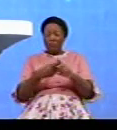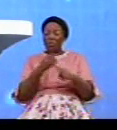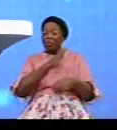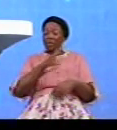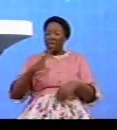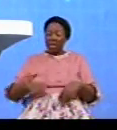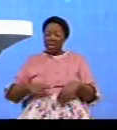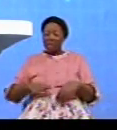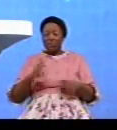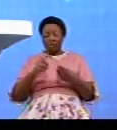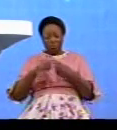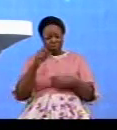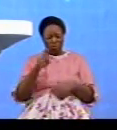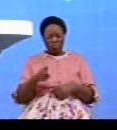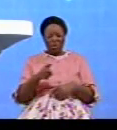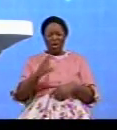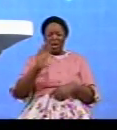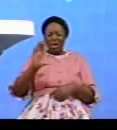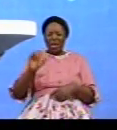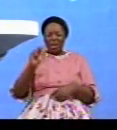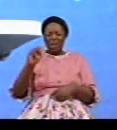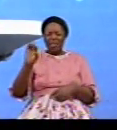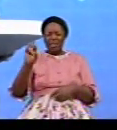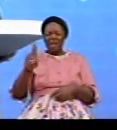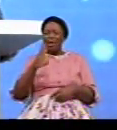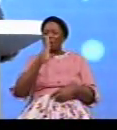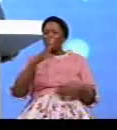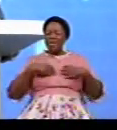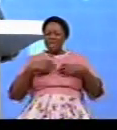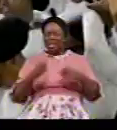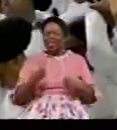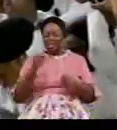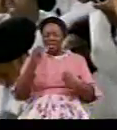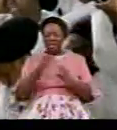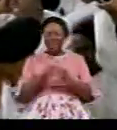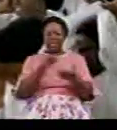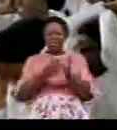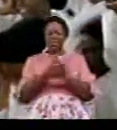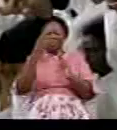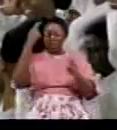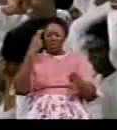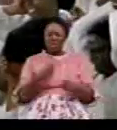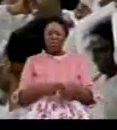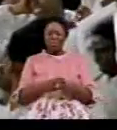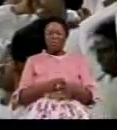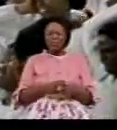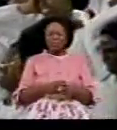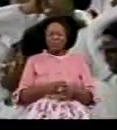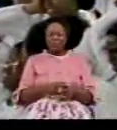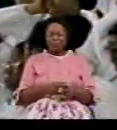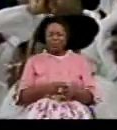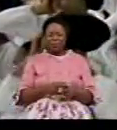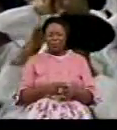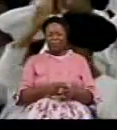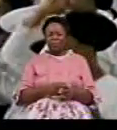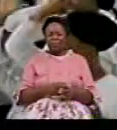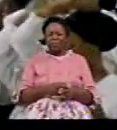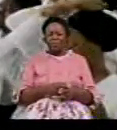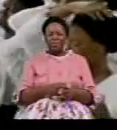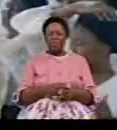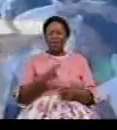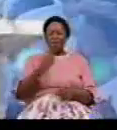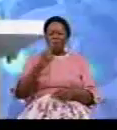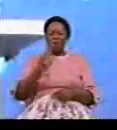demonic affliction, something cancer, walking about be in the body, in all Jesus those demons, name, all those evil powers, also,